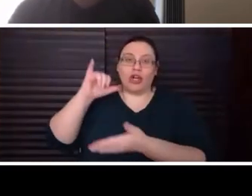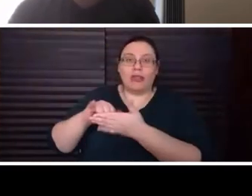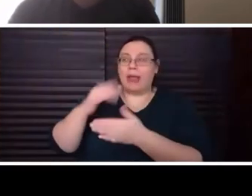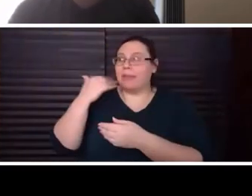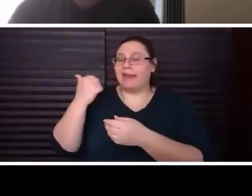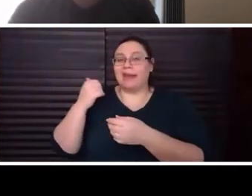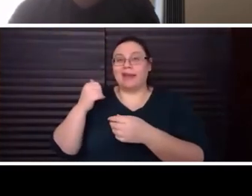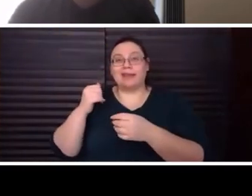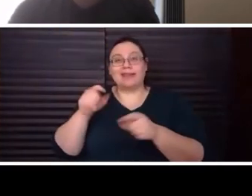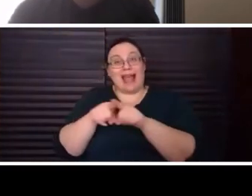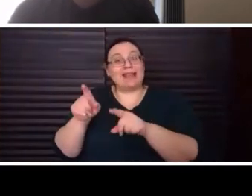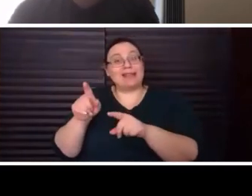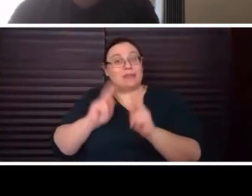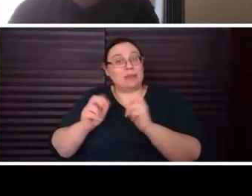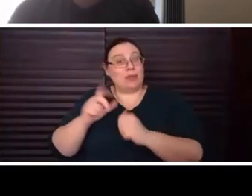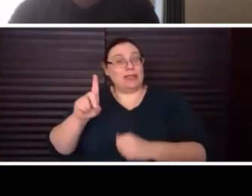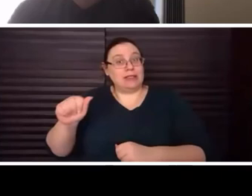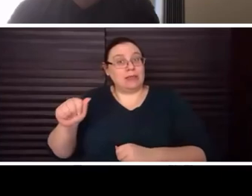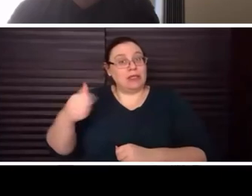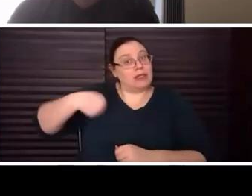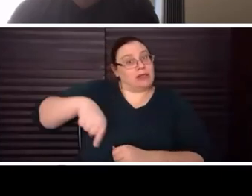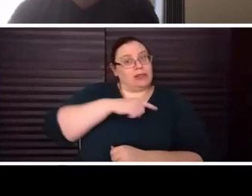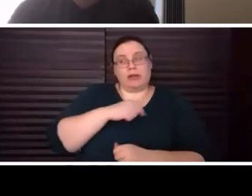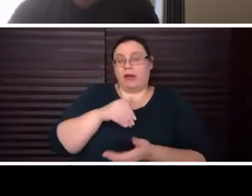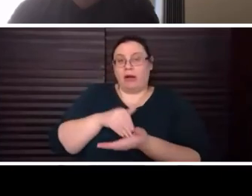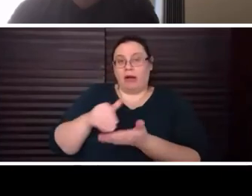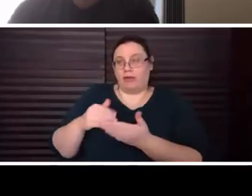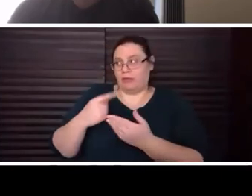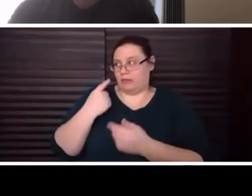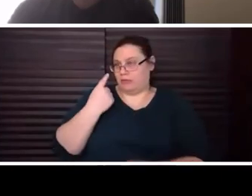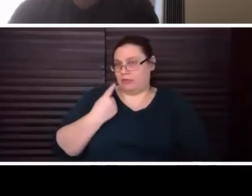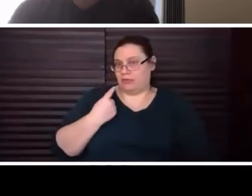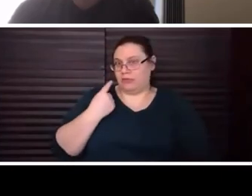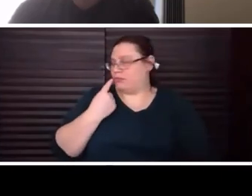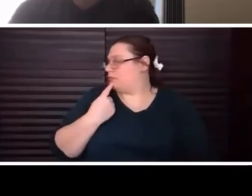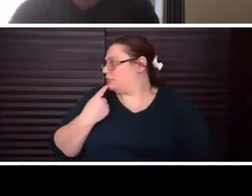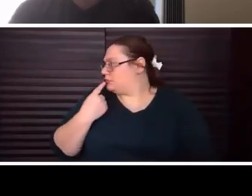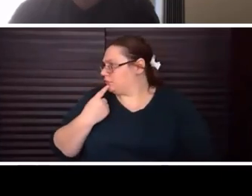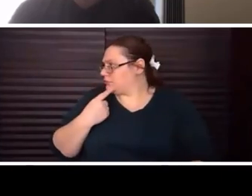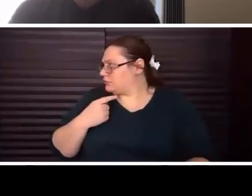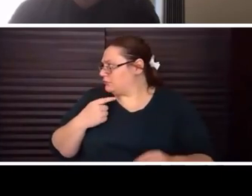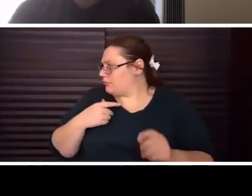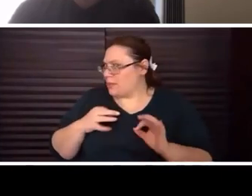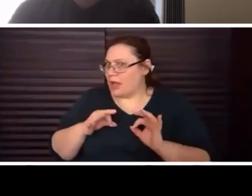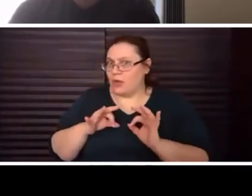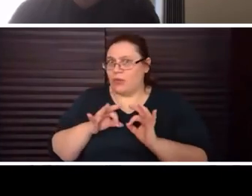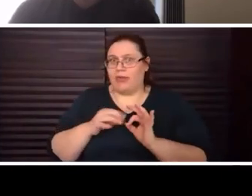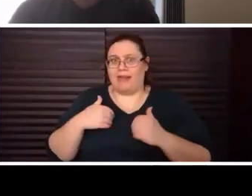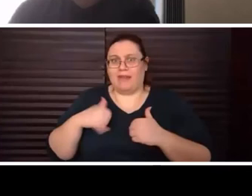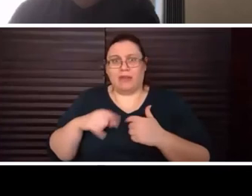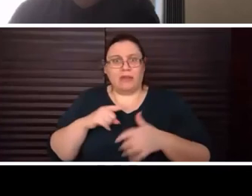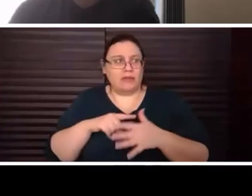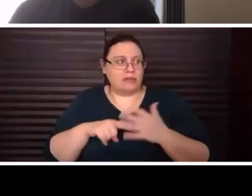people with disabilities, a lot of times we start to wonder, like, am I worthy of this? Do